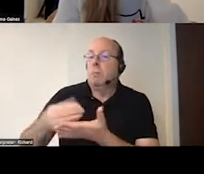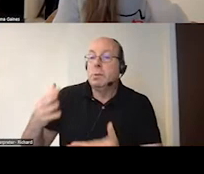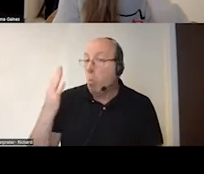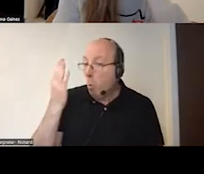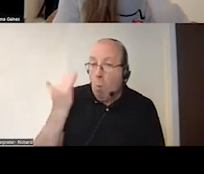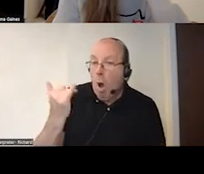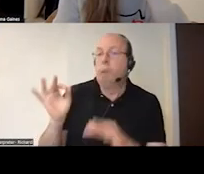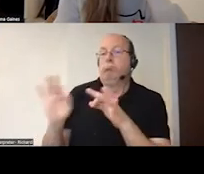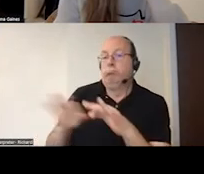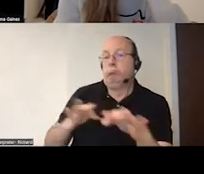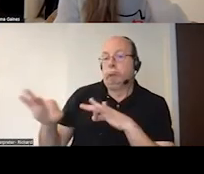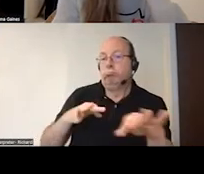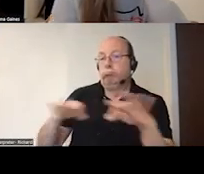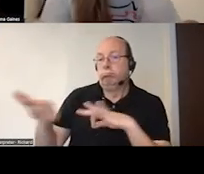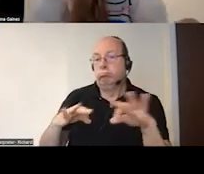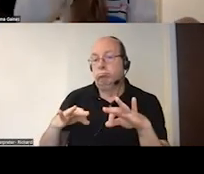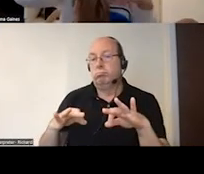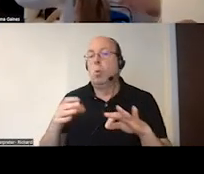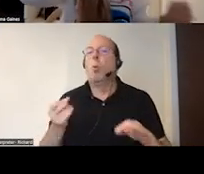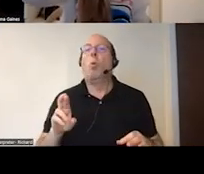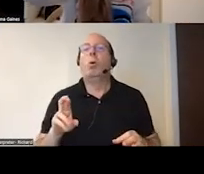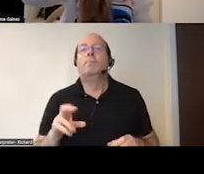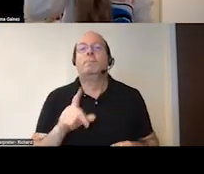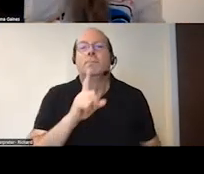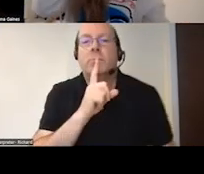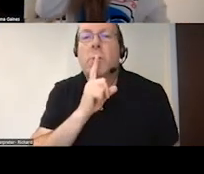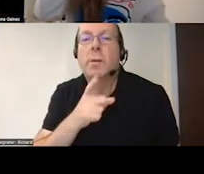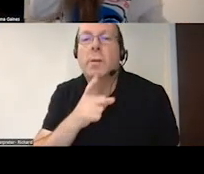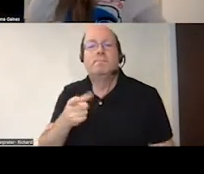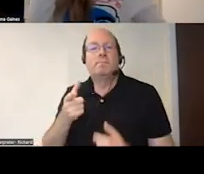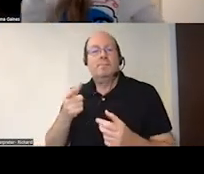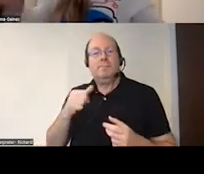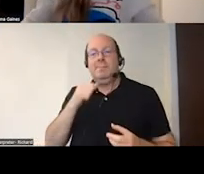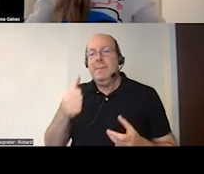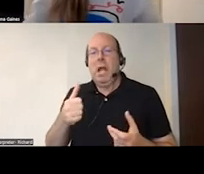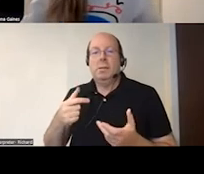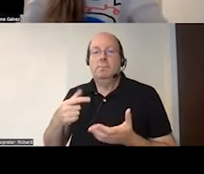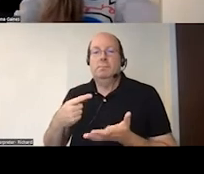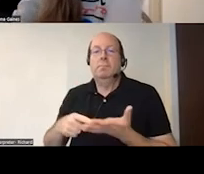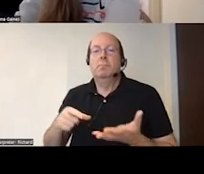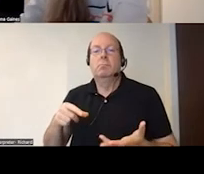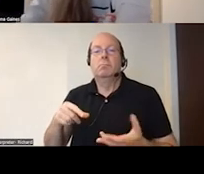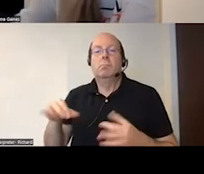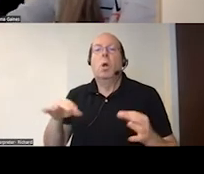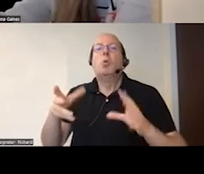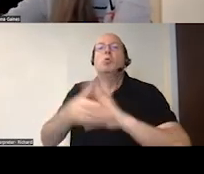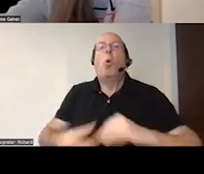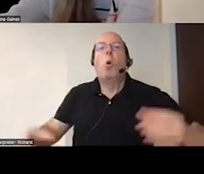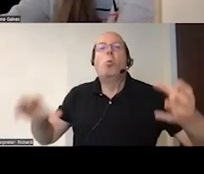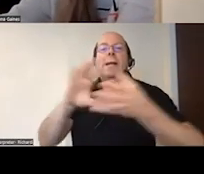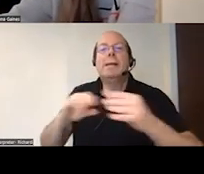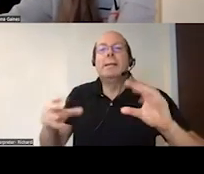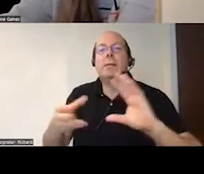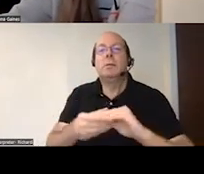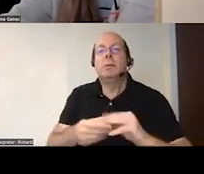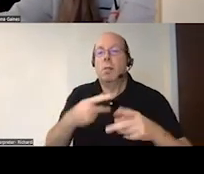expensive, or if you can, it's not even necessarily a conversation. If you have a story to tell about the